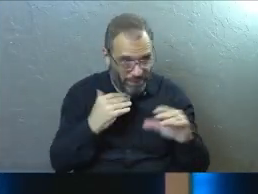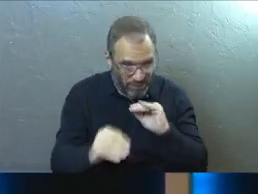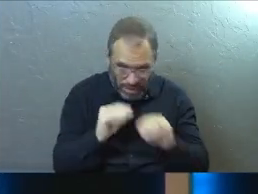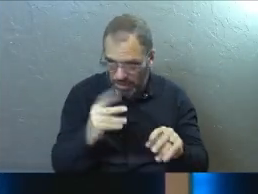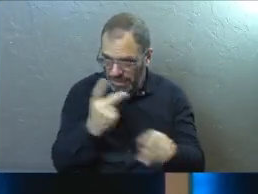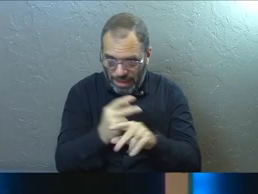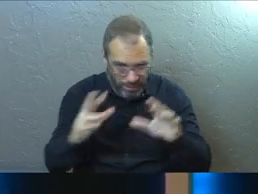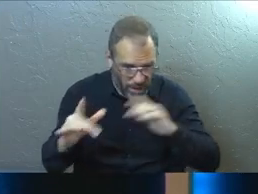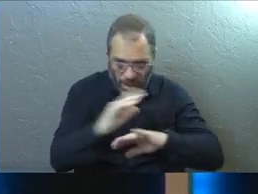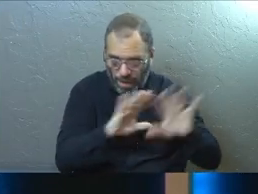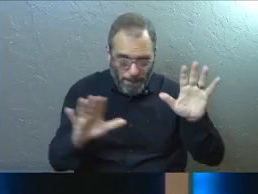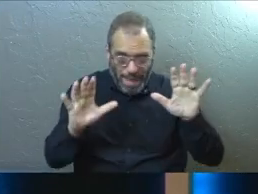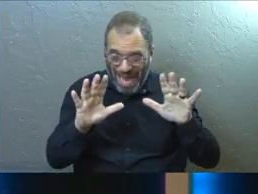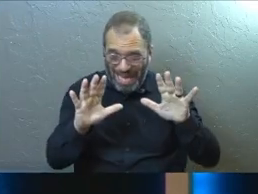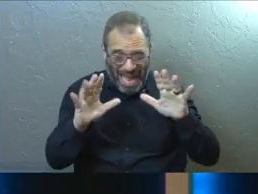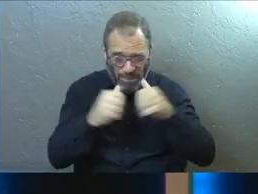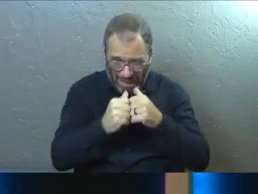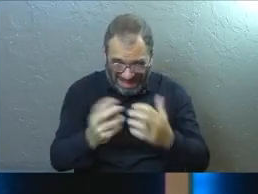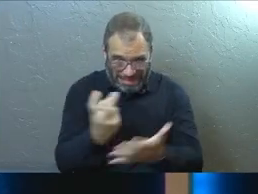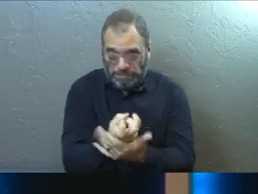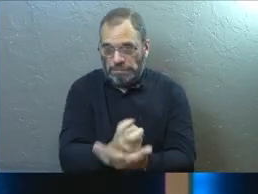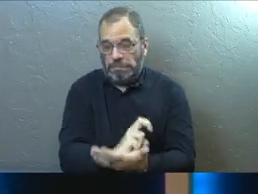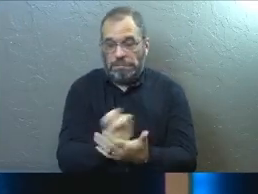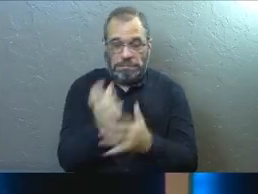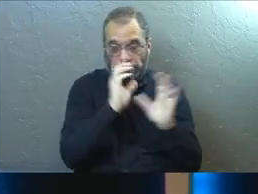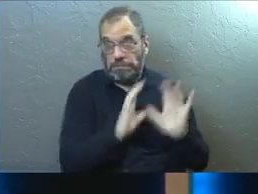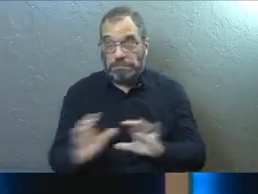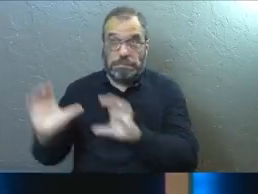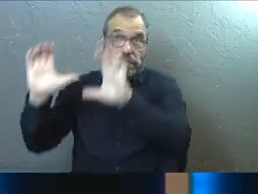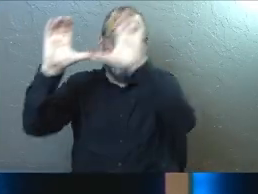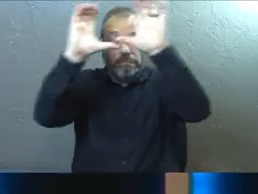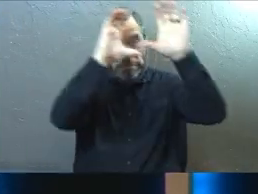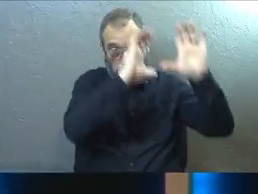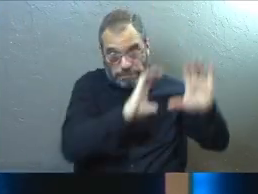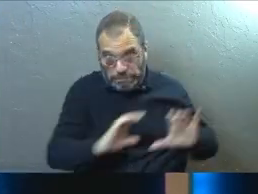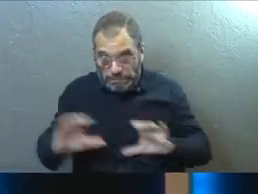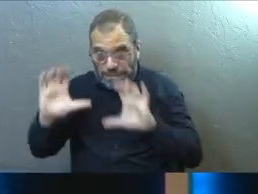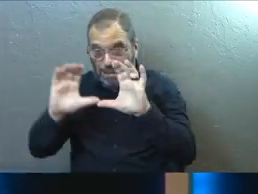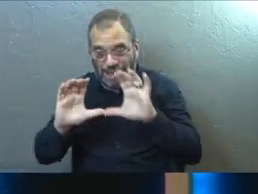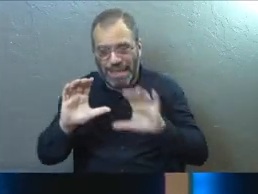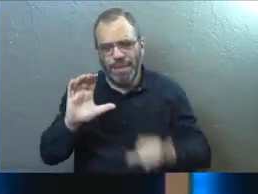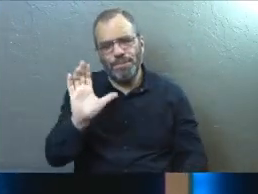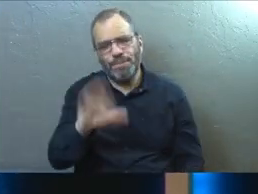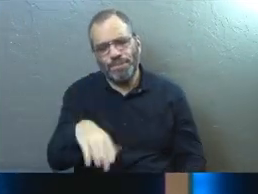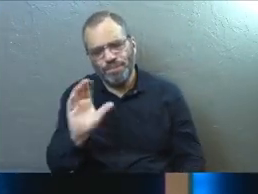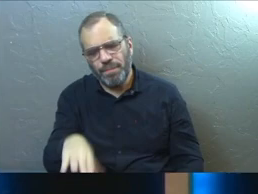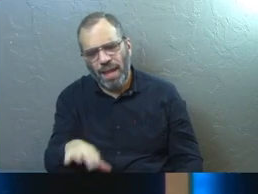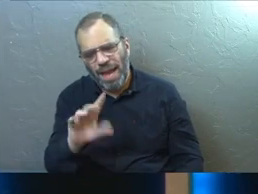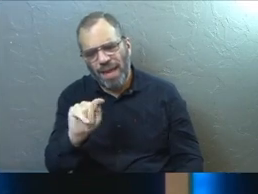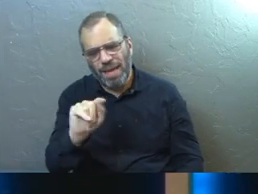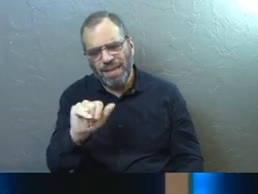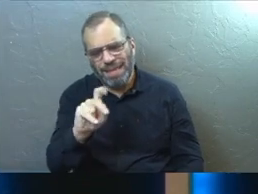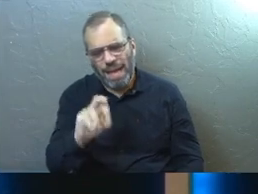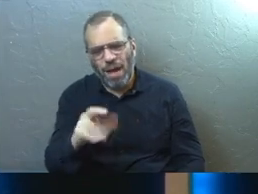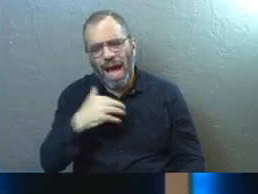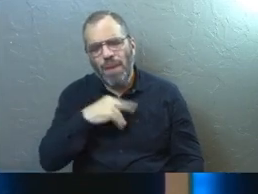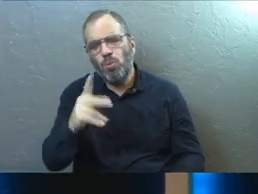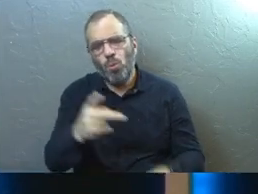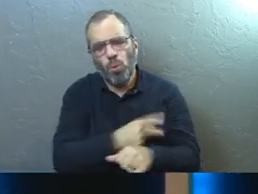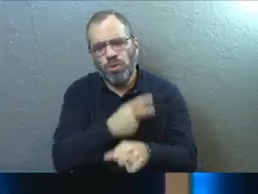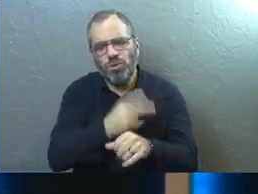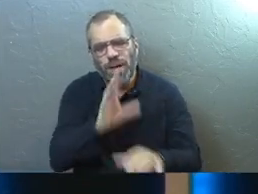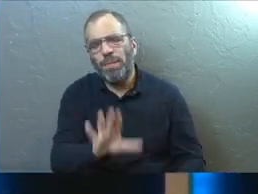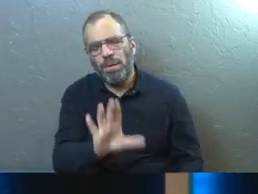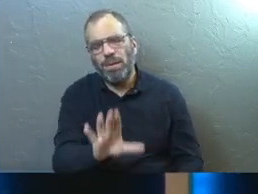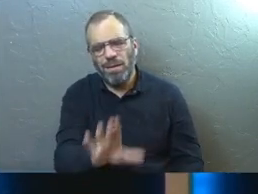And I've got to do all this stuff. And I'm losing sleep. And I feel like what God says through this, hey, I'm your shepherd. I'm watching over you. Like while